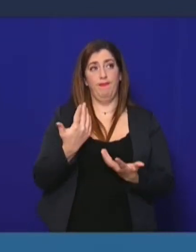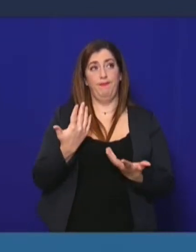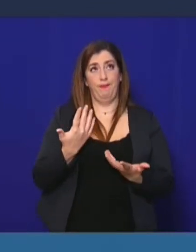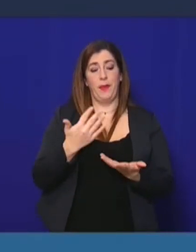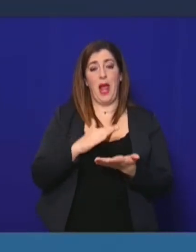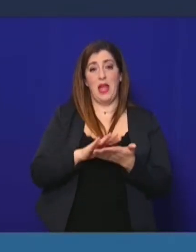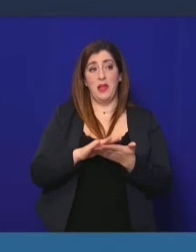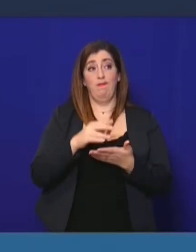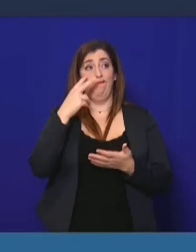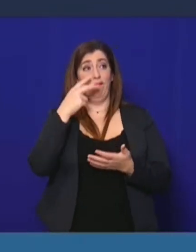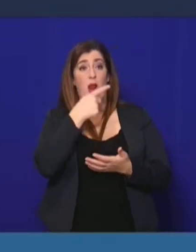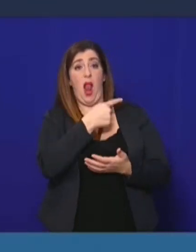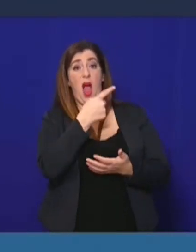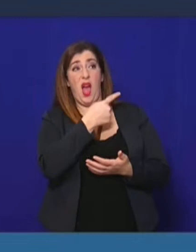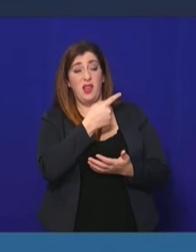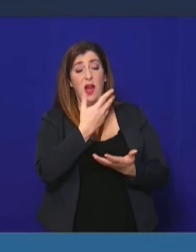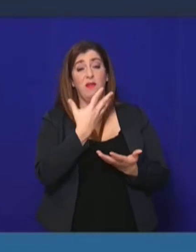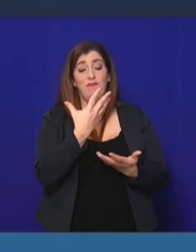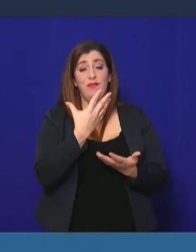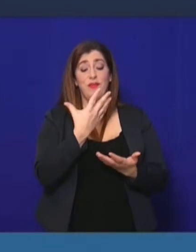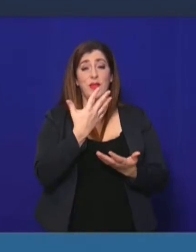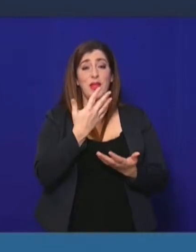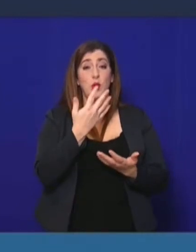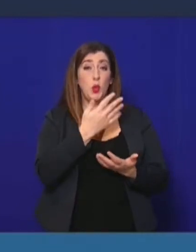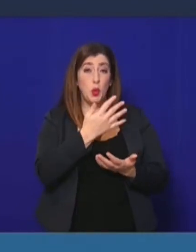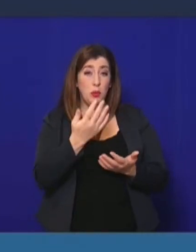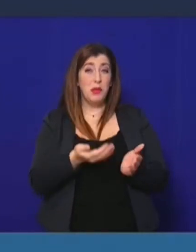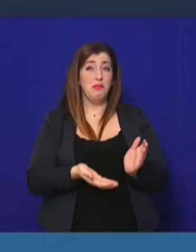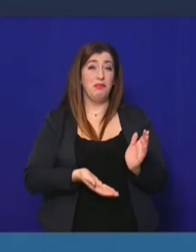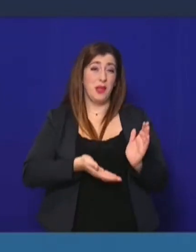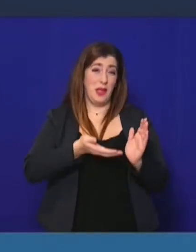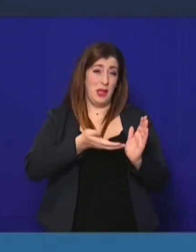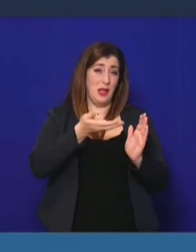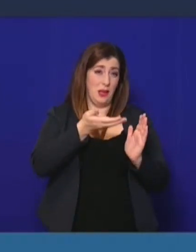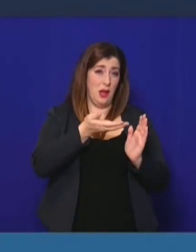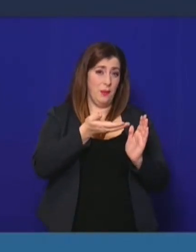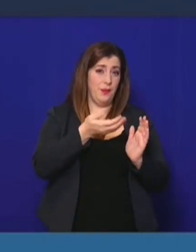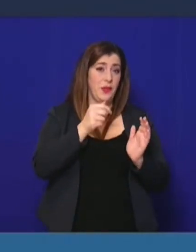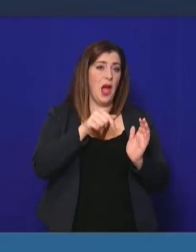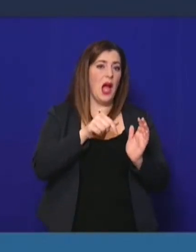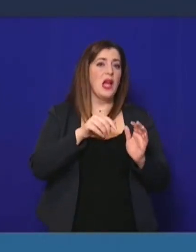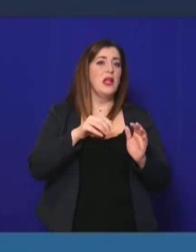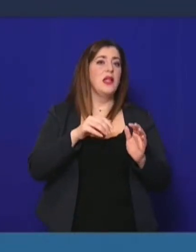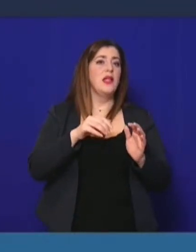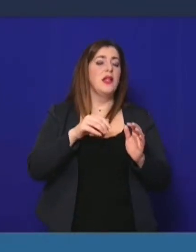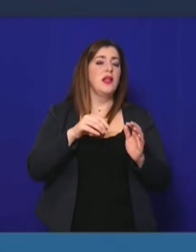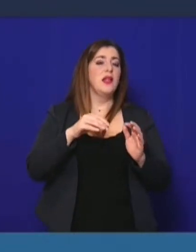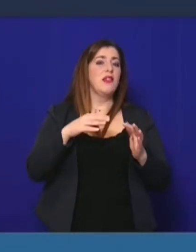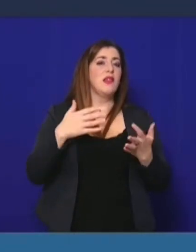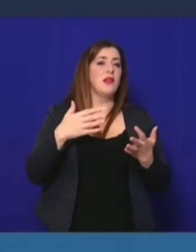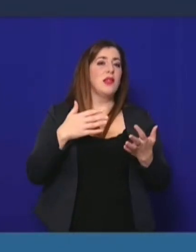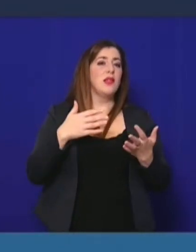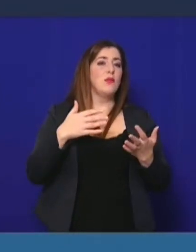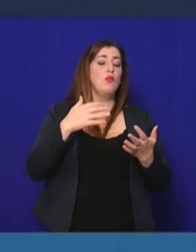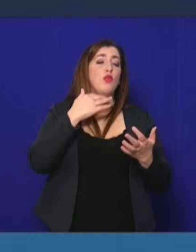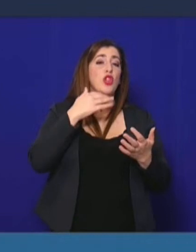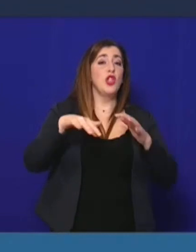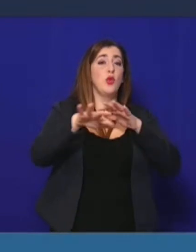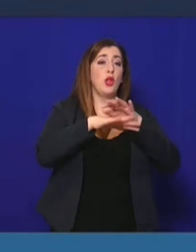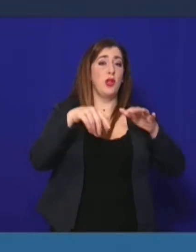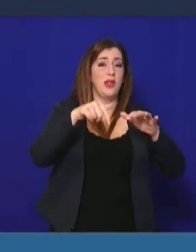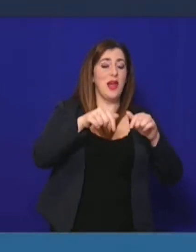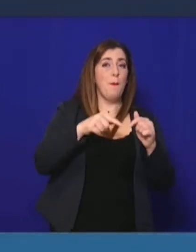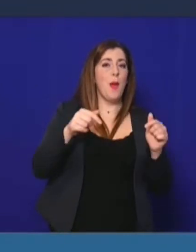il-każijiet matul din il-ġimgħa li kien impatt ta' x'kien qed jiġri l-ġimgħa ta' qabel. Jiġifieri jkun mistenni li jekk kien hemm iktar